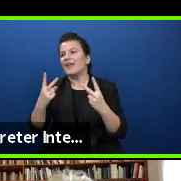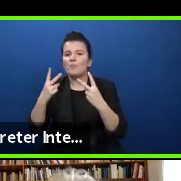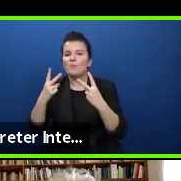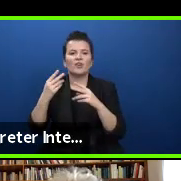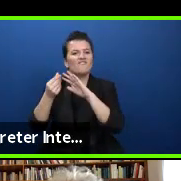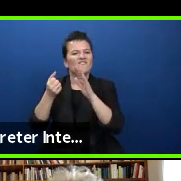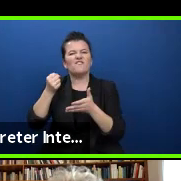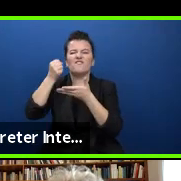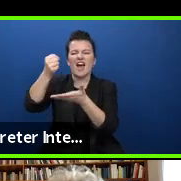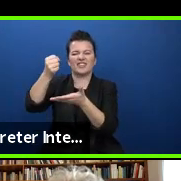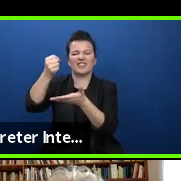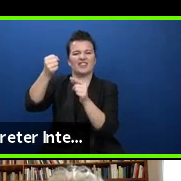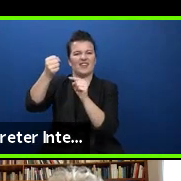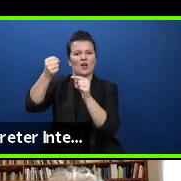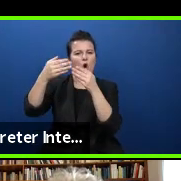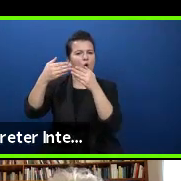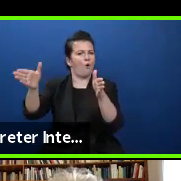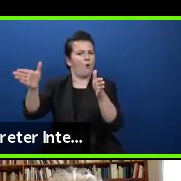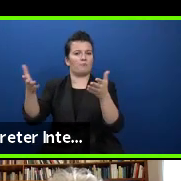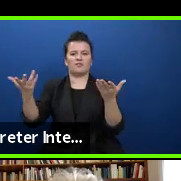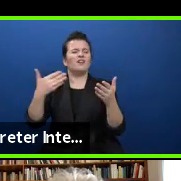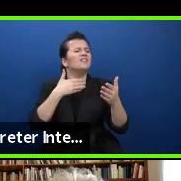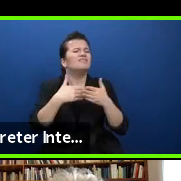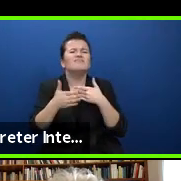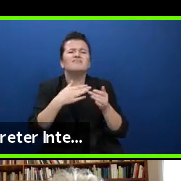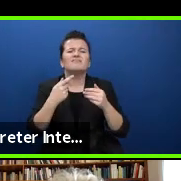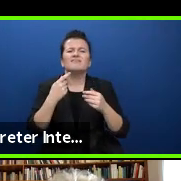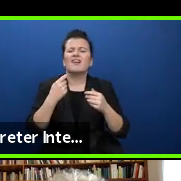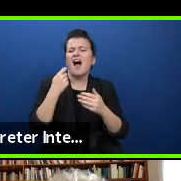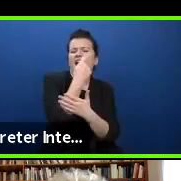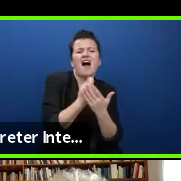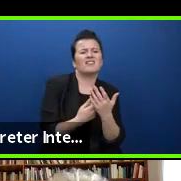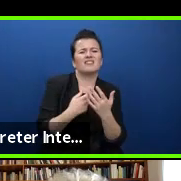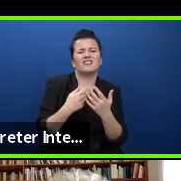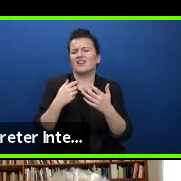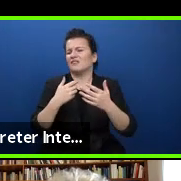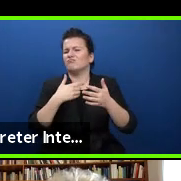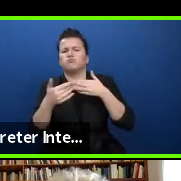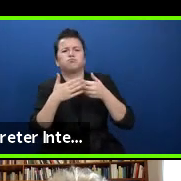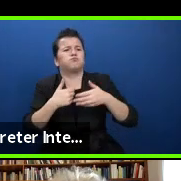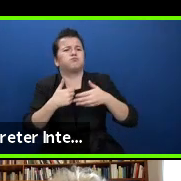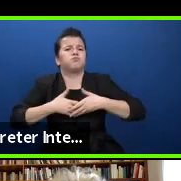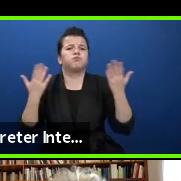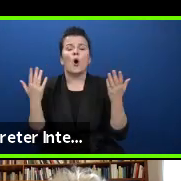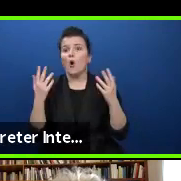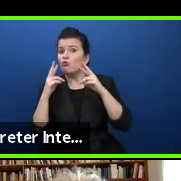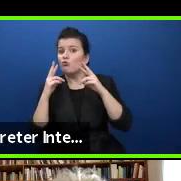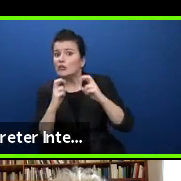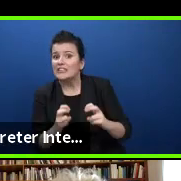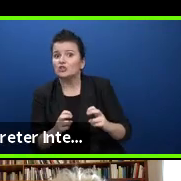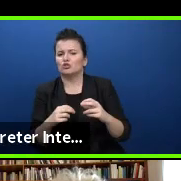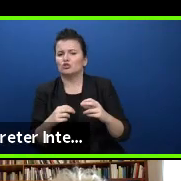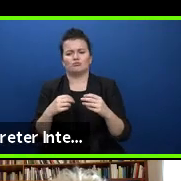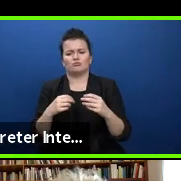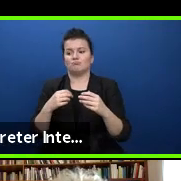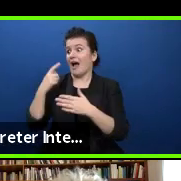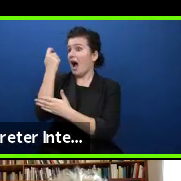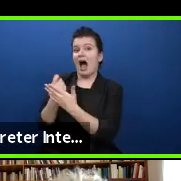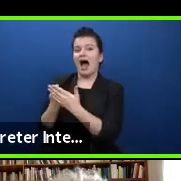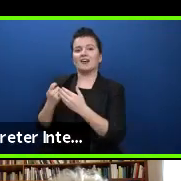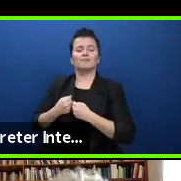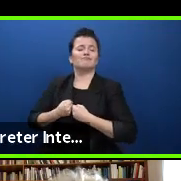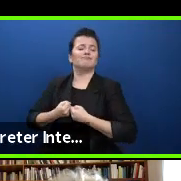every kind of artistic reflection, if it is an artistic production, if it is a research, if it is a